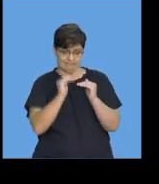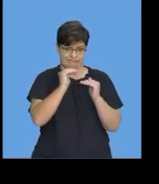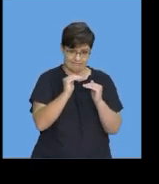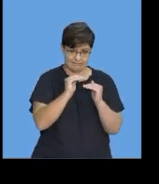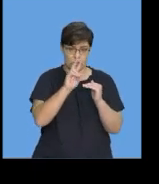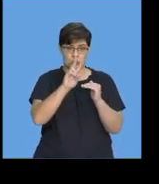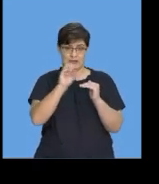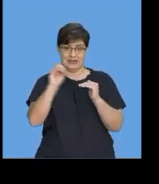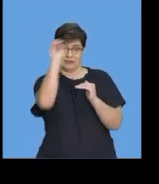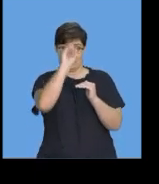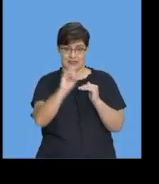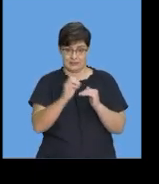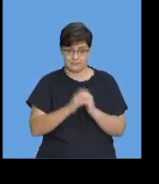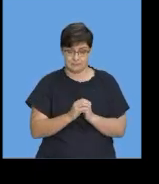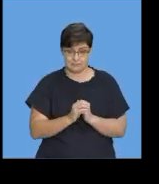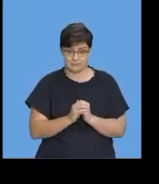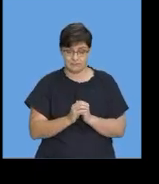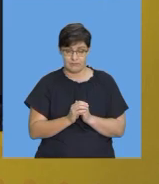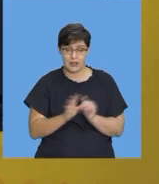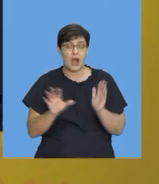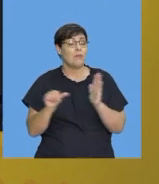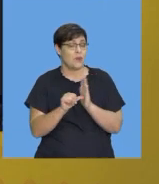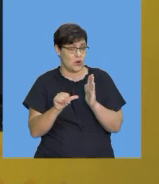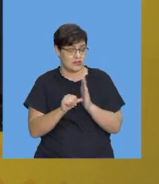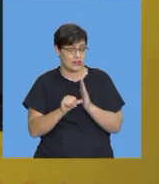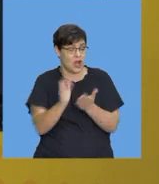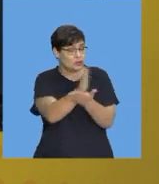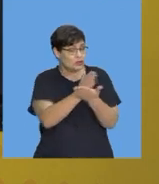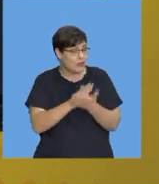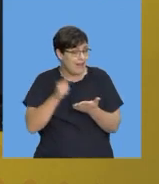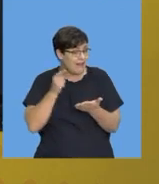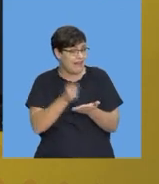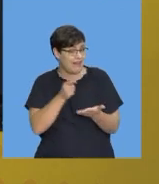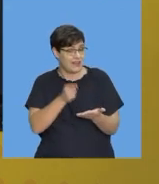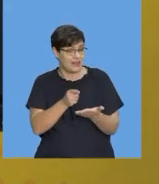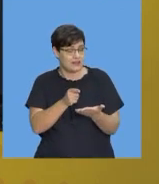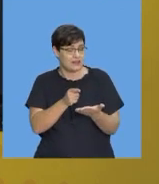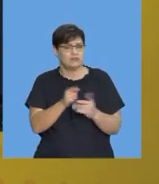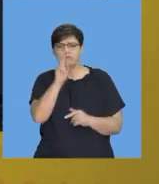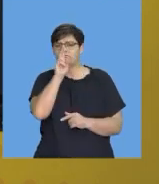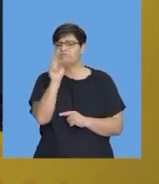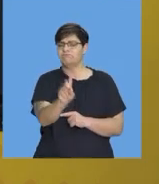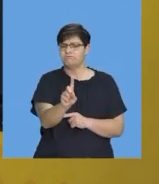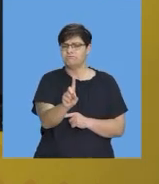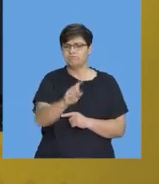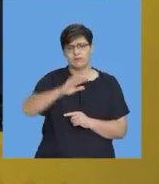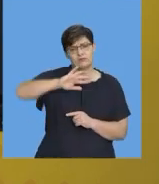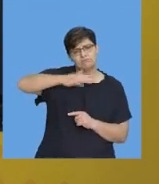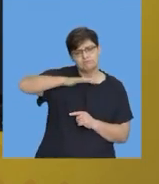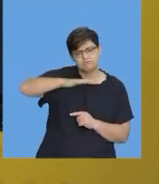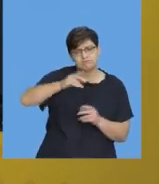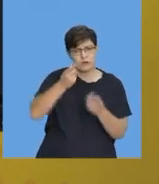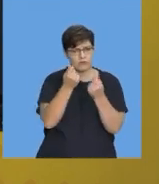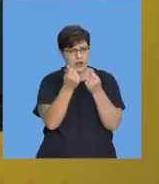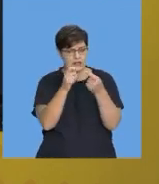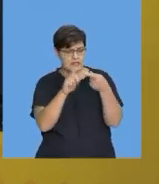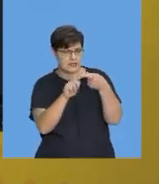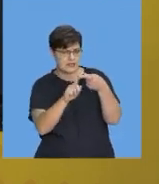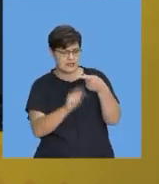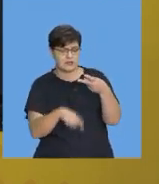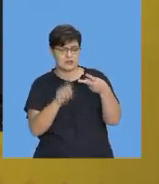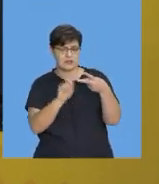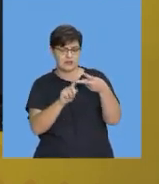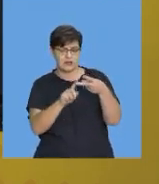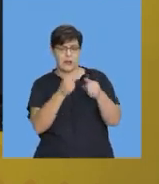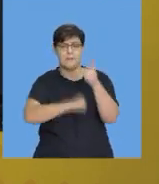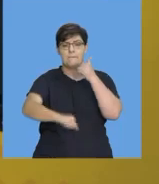price. Now, this is important. When we're dealing with shares, you're going to look at the average price and